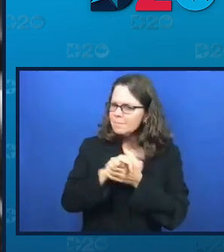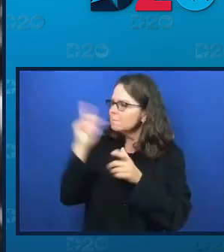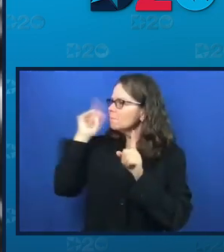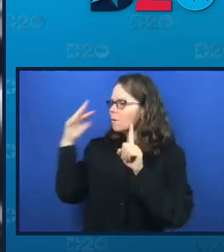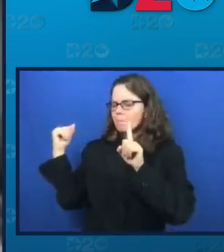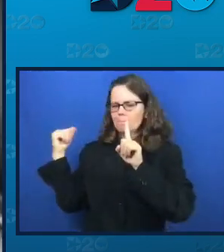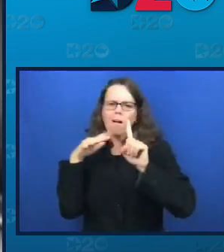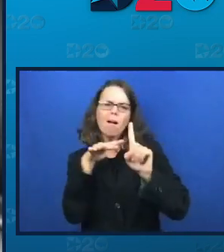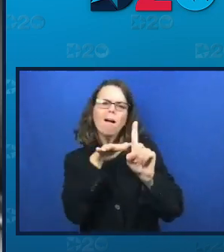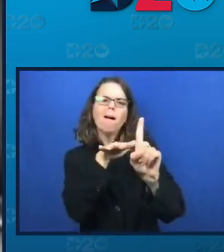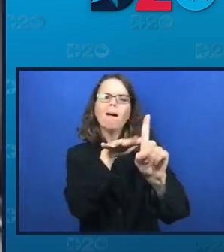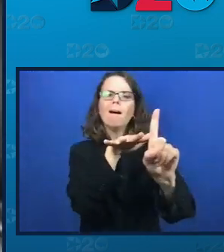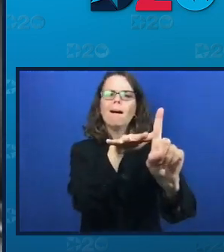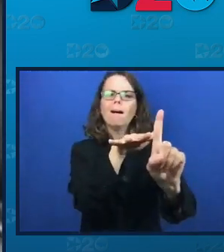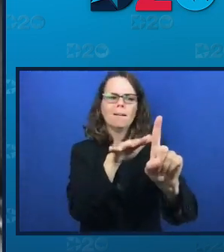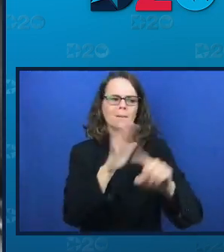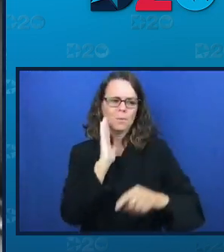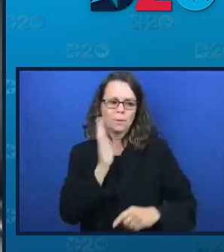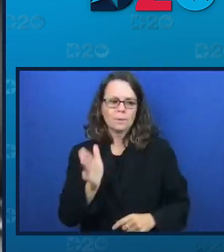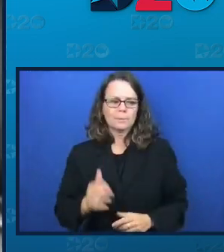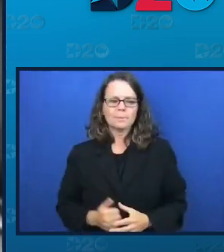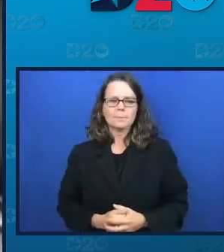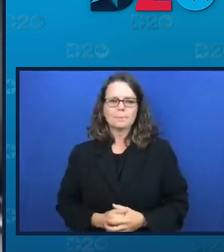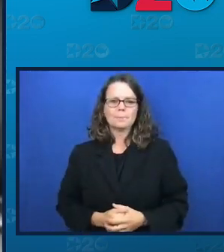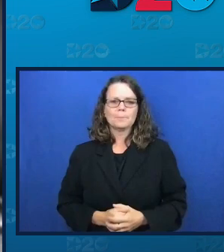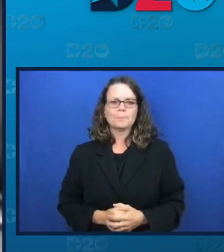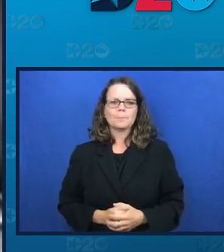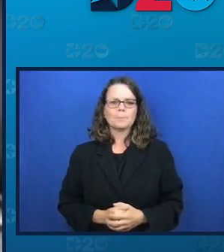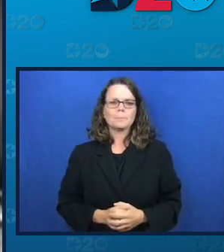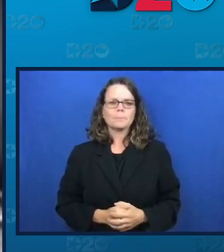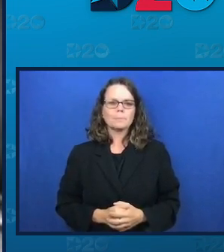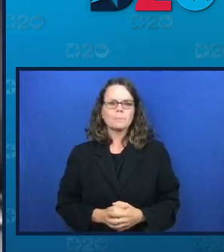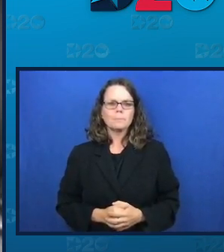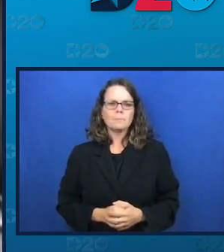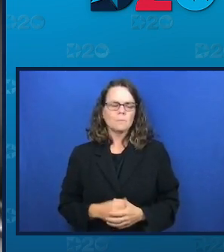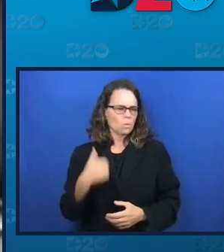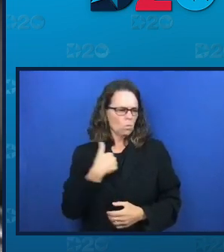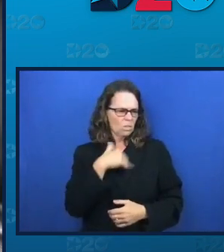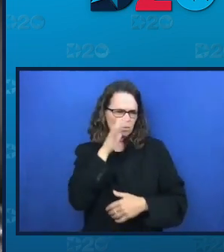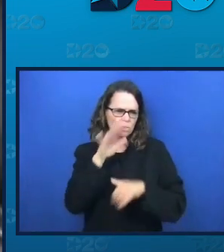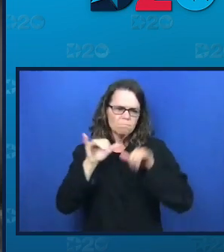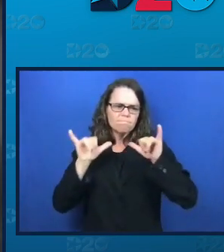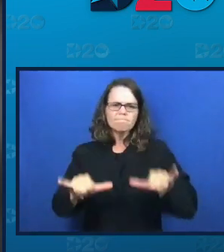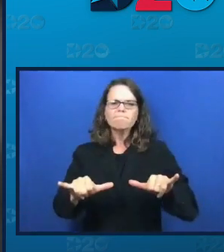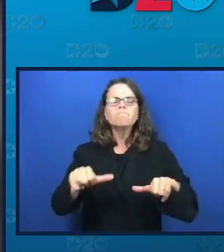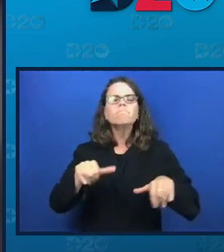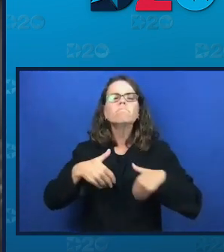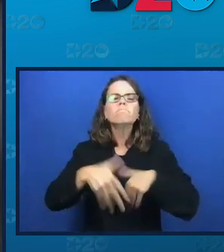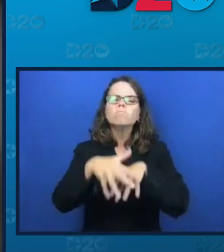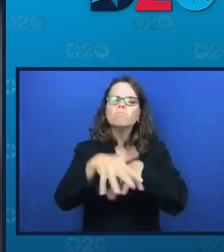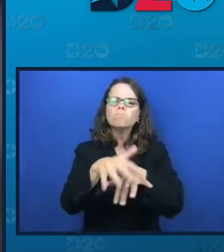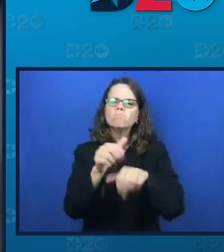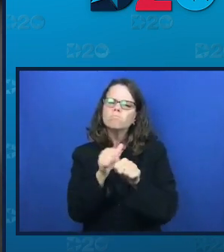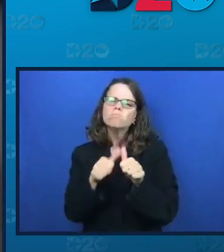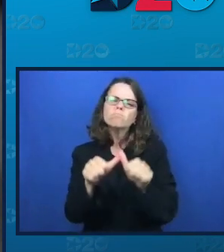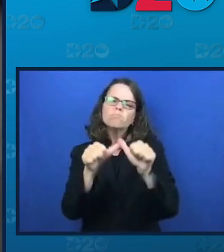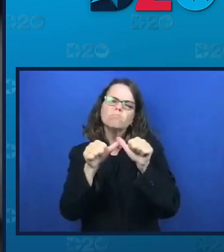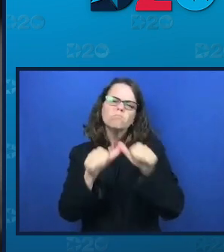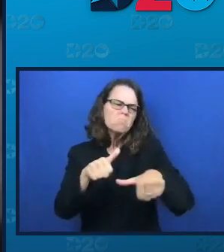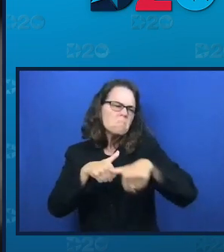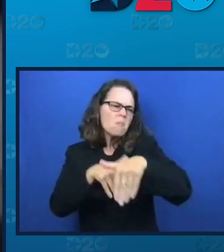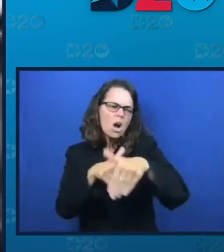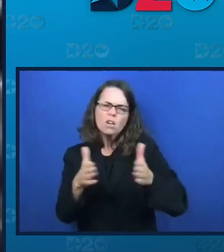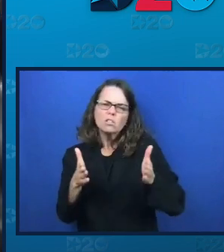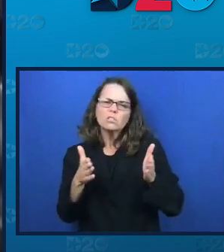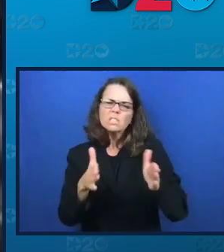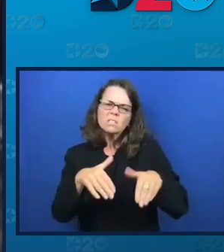this Congress, we will march through the South, through the streets of Jackson, through the streets of Danville, through the streets of Cambridge, through the